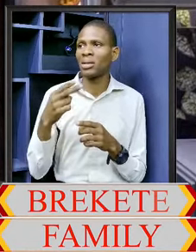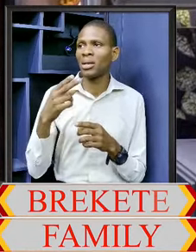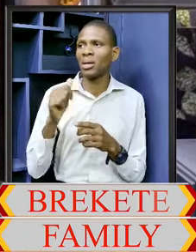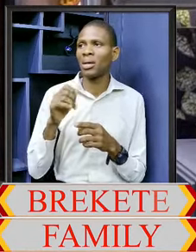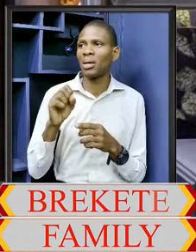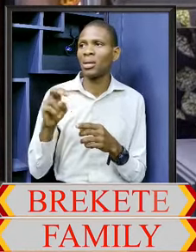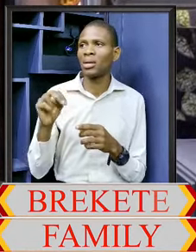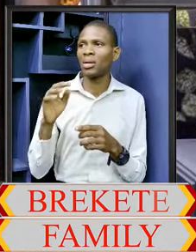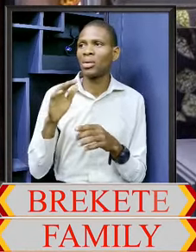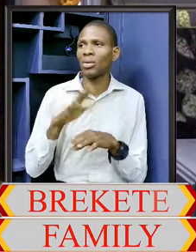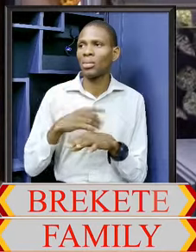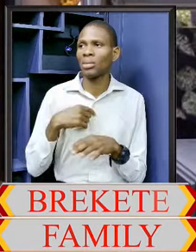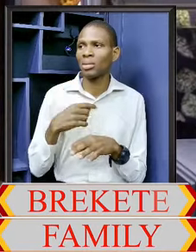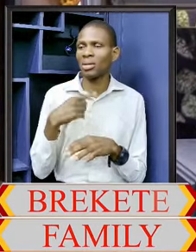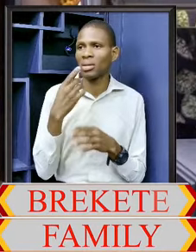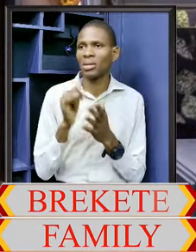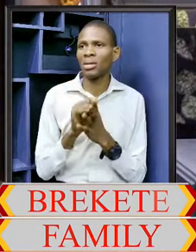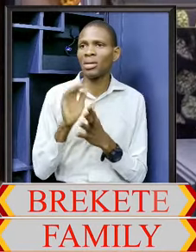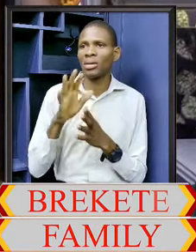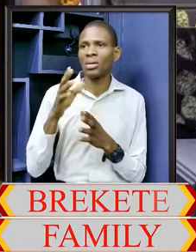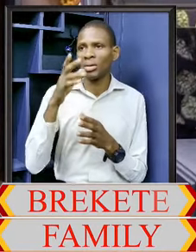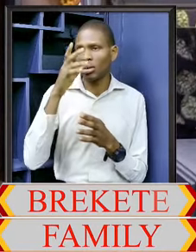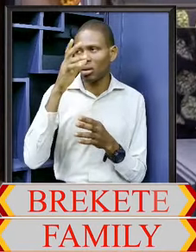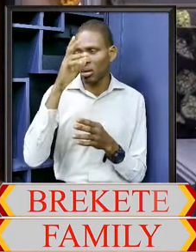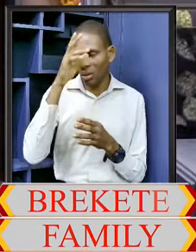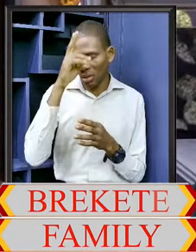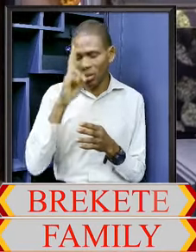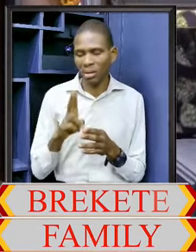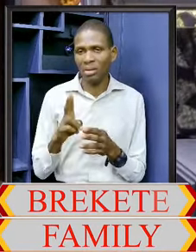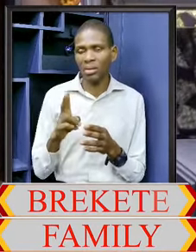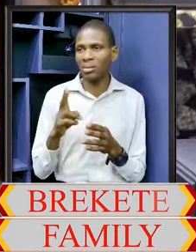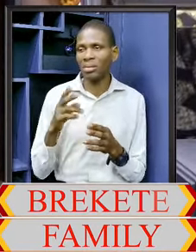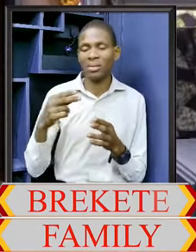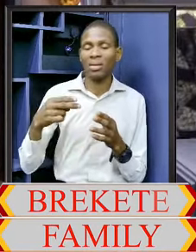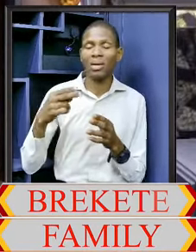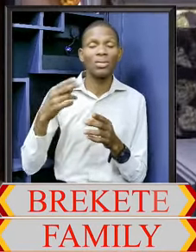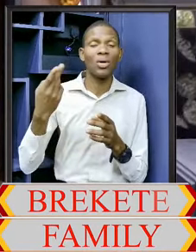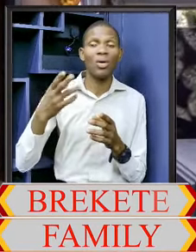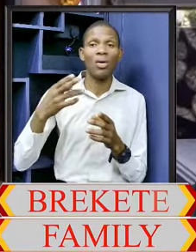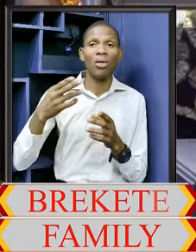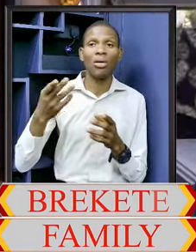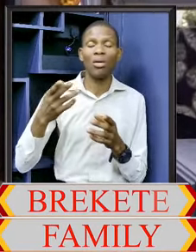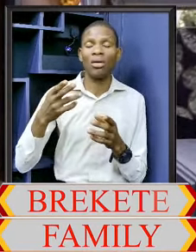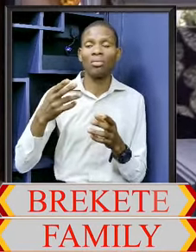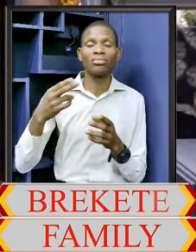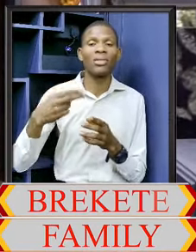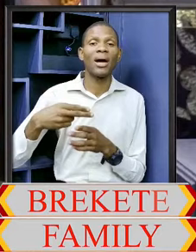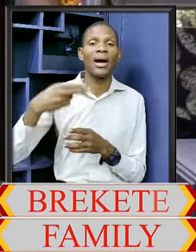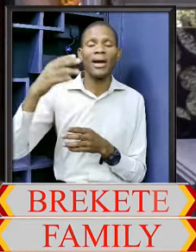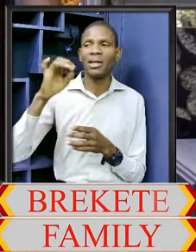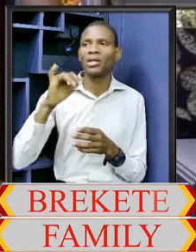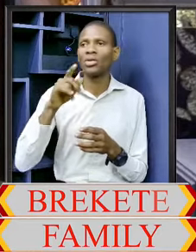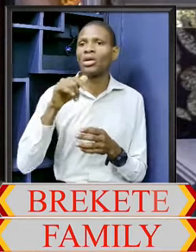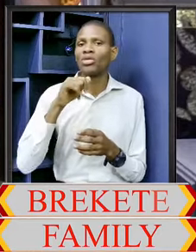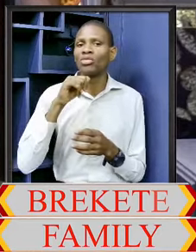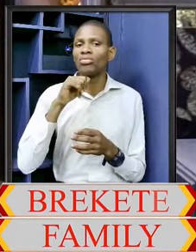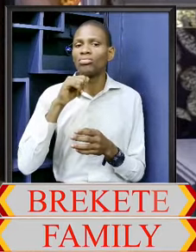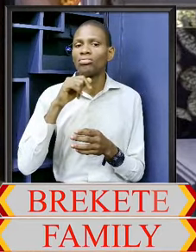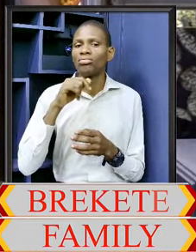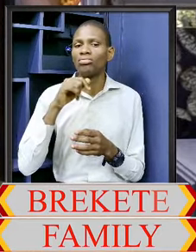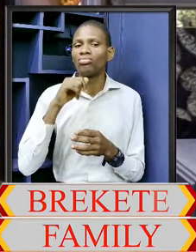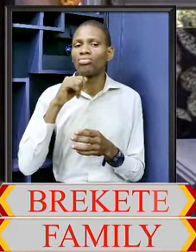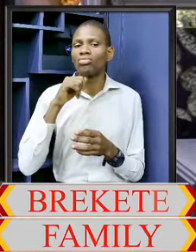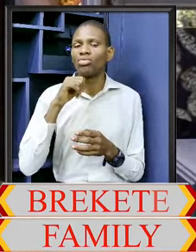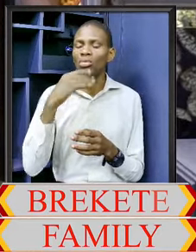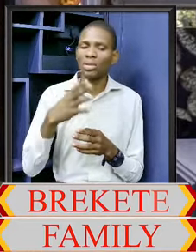me and he said, Your Highness, this thing, I said I was not called. And this PRO, you are supposed to be the one to put the